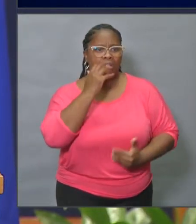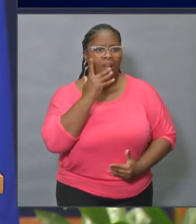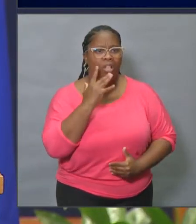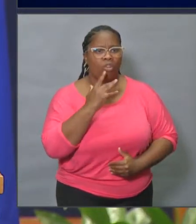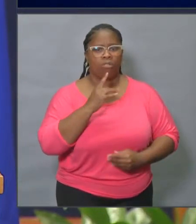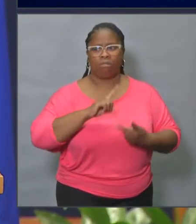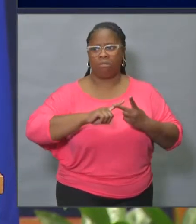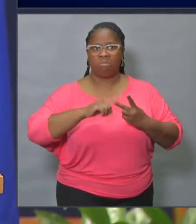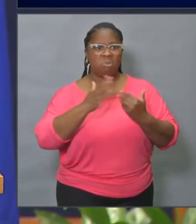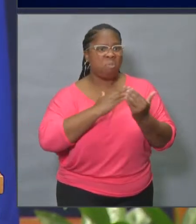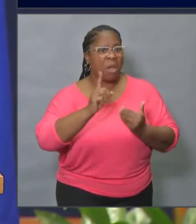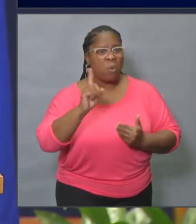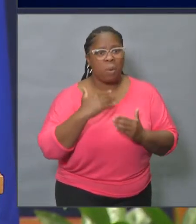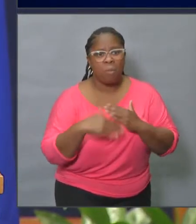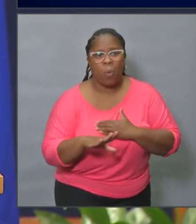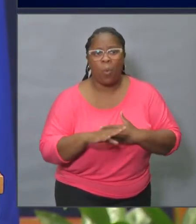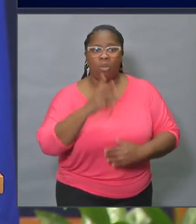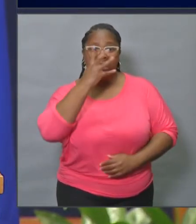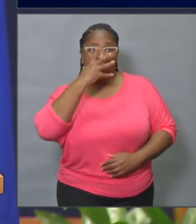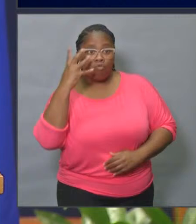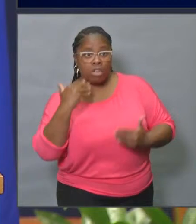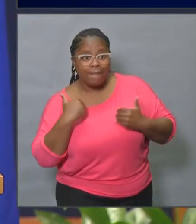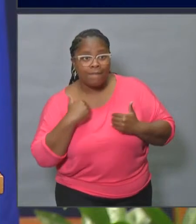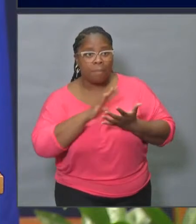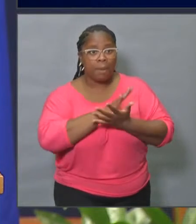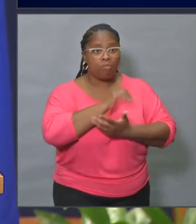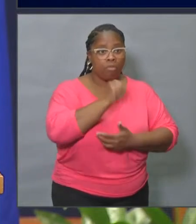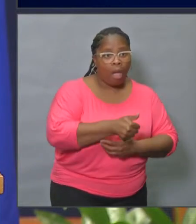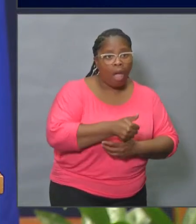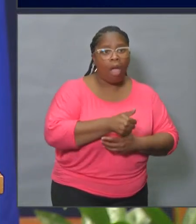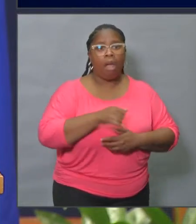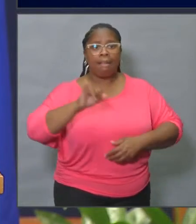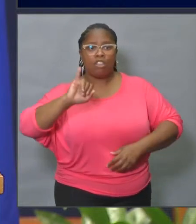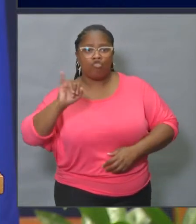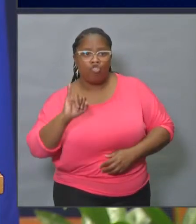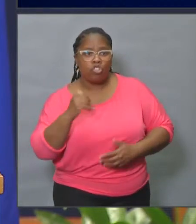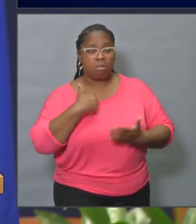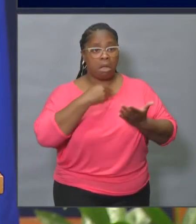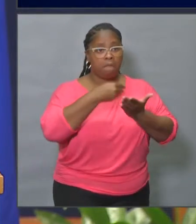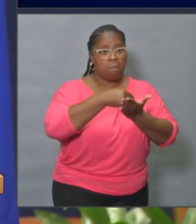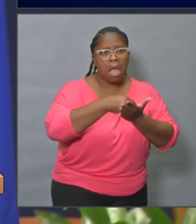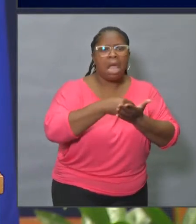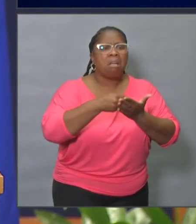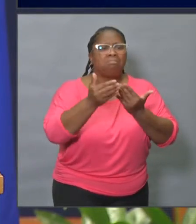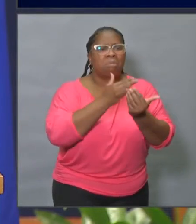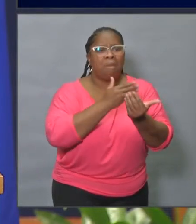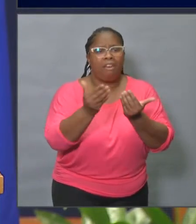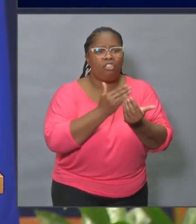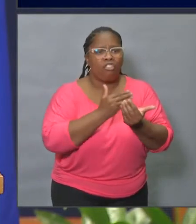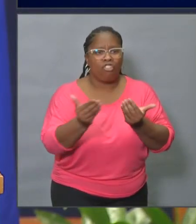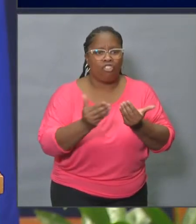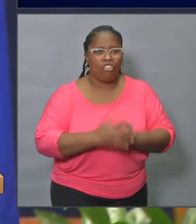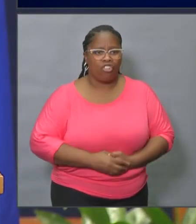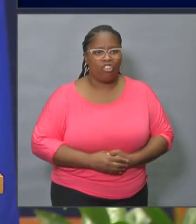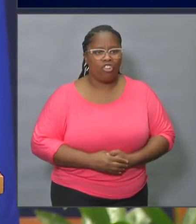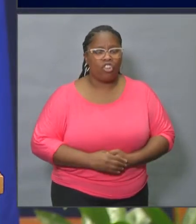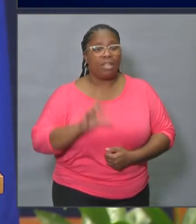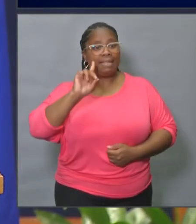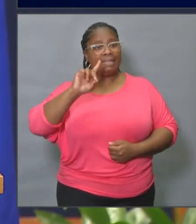their immigration status, their income level, their coverage or insurance status. DHS is already the medical home